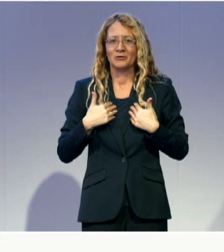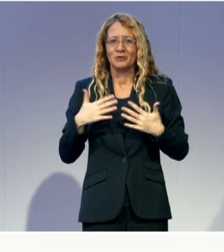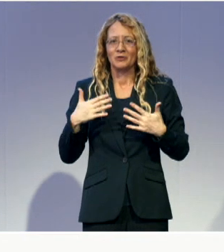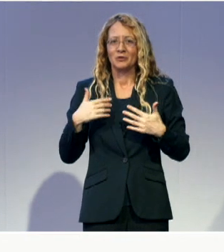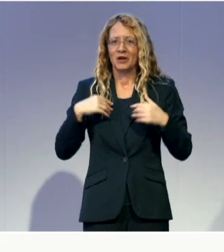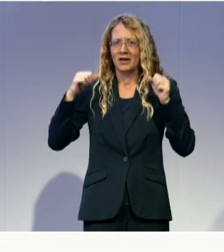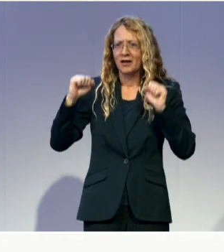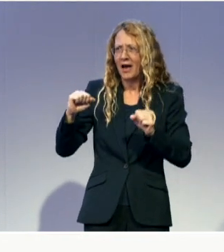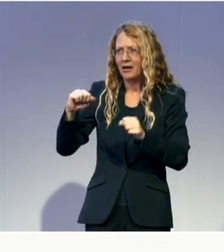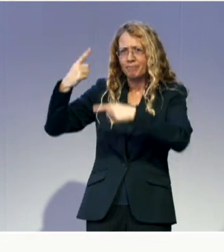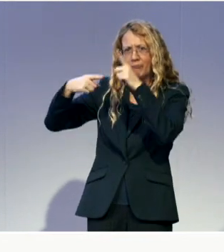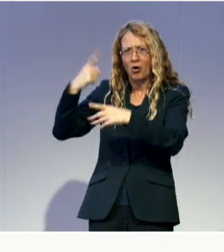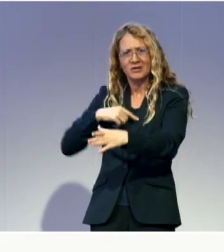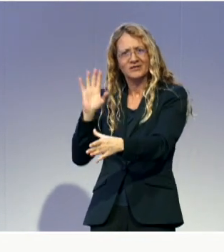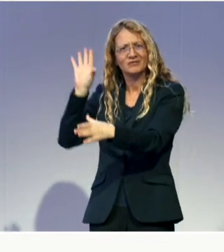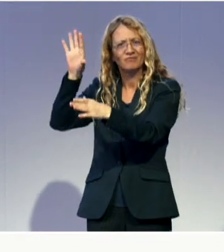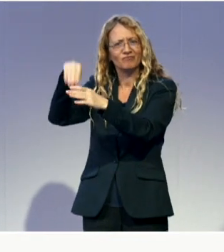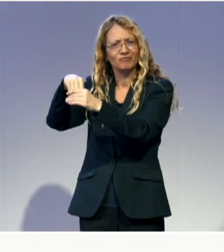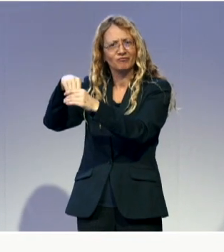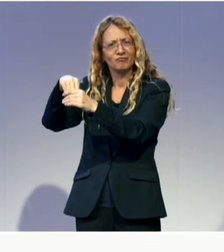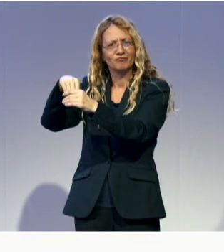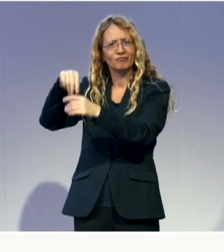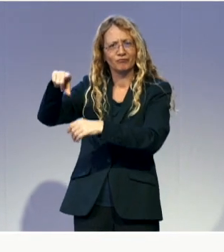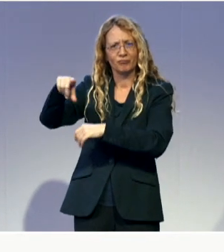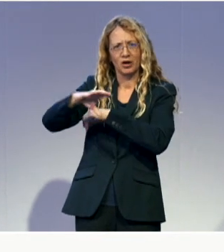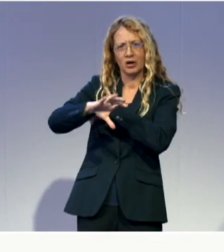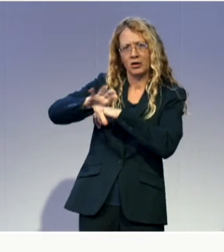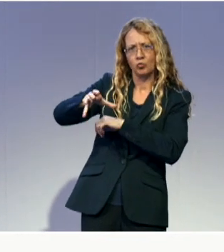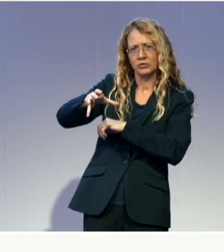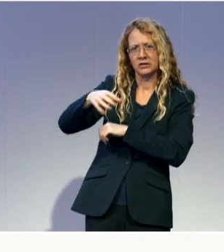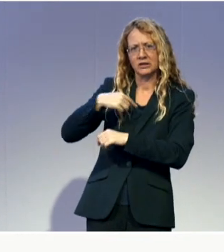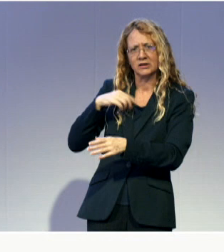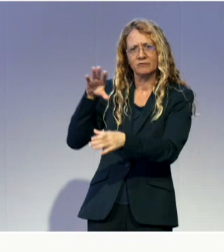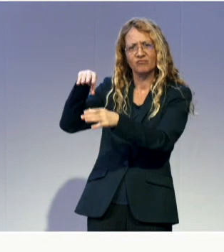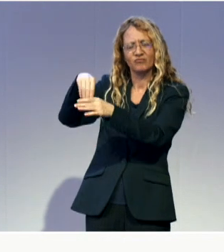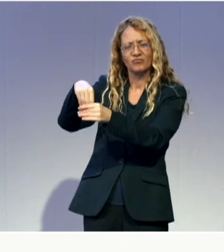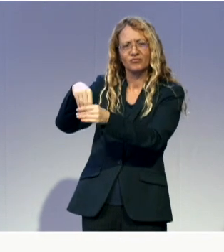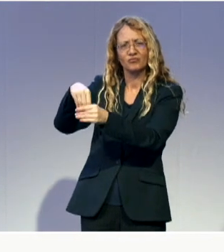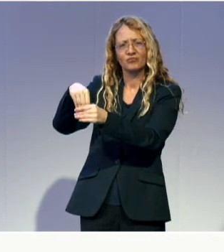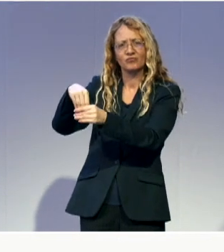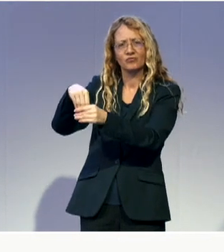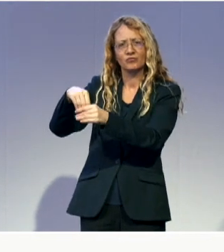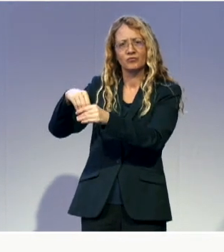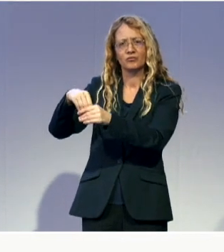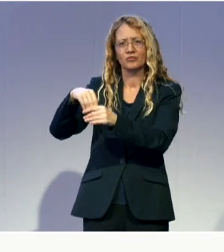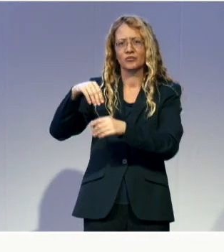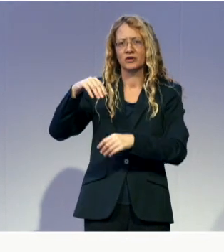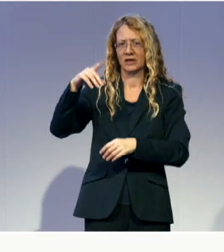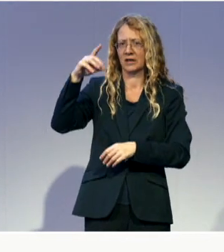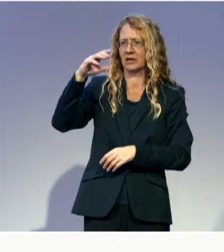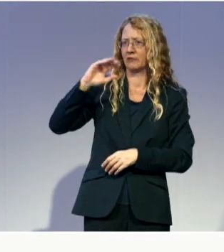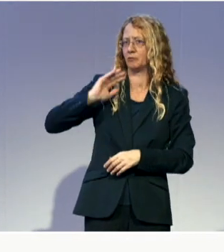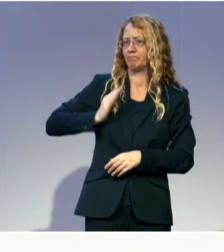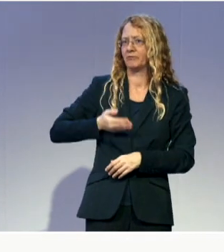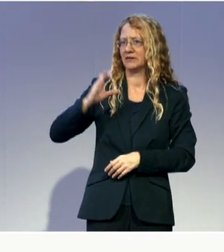level when I campaigned with Secretary Clinton for the presidency of the